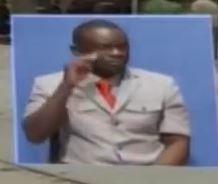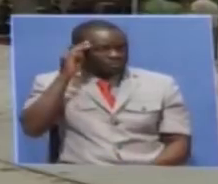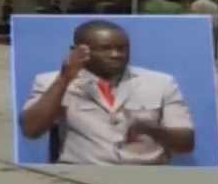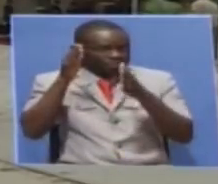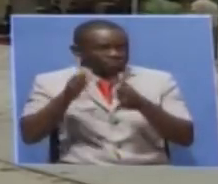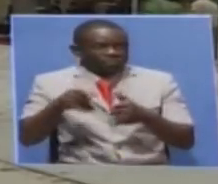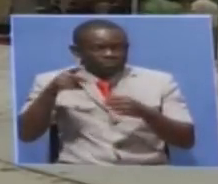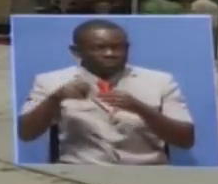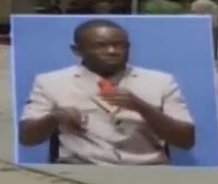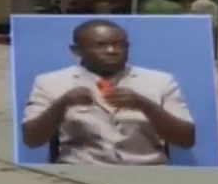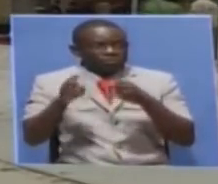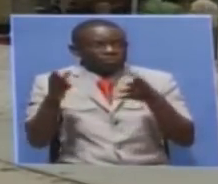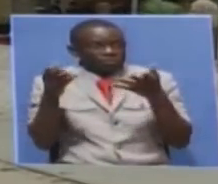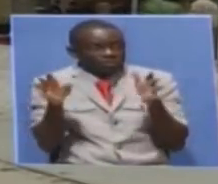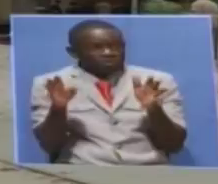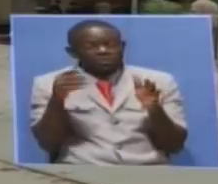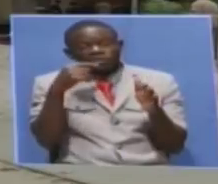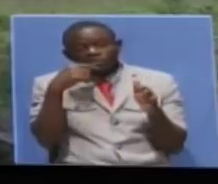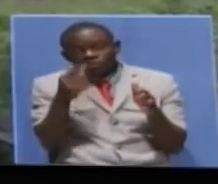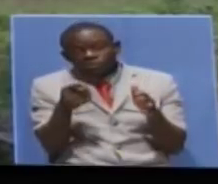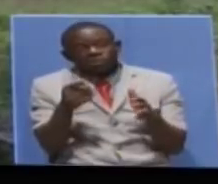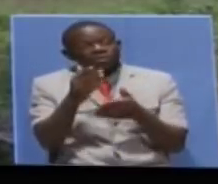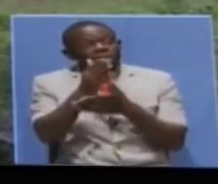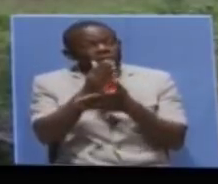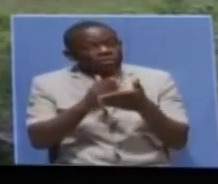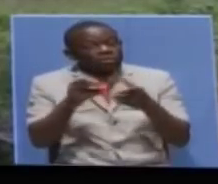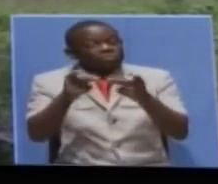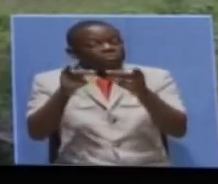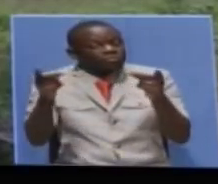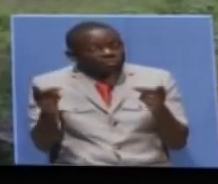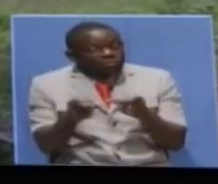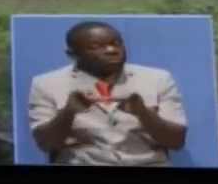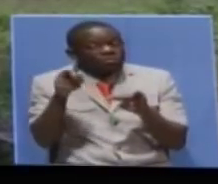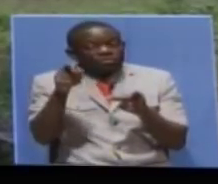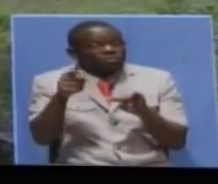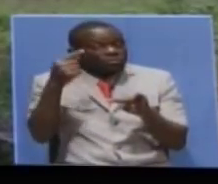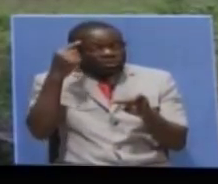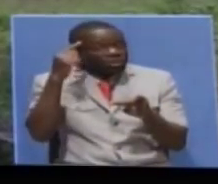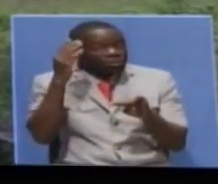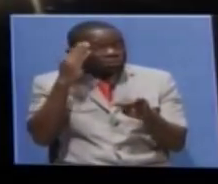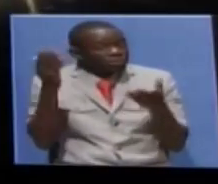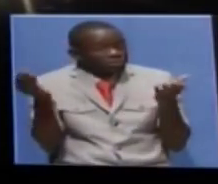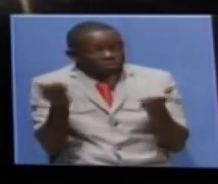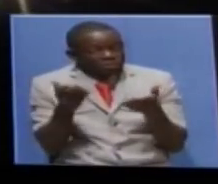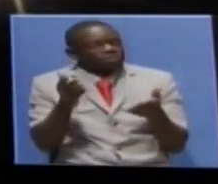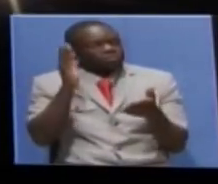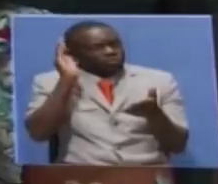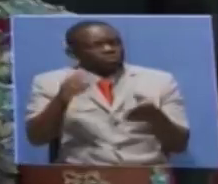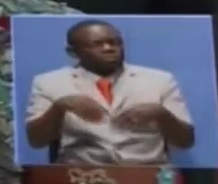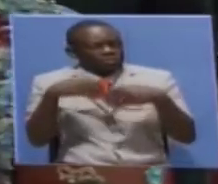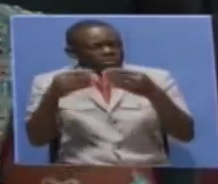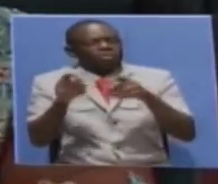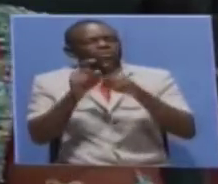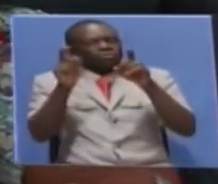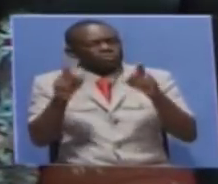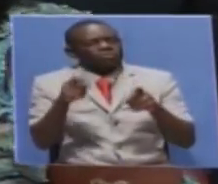Kapata says some places that were not recognized will also be considered for land title under the program. We have to